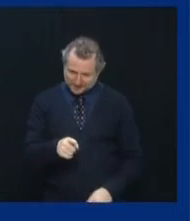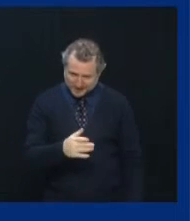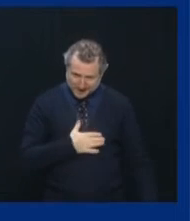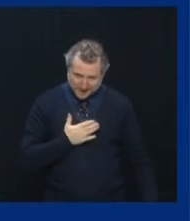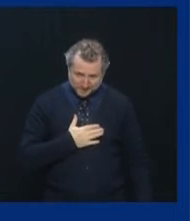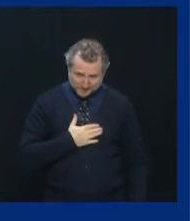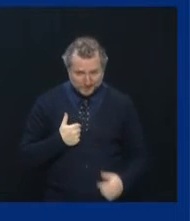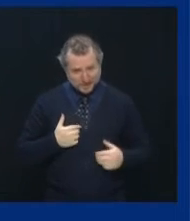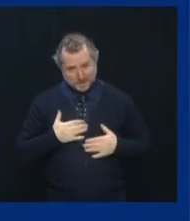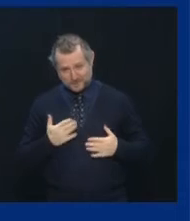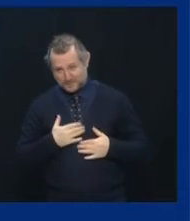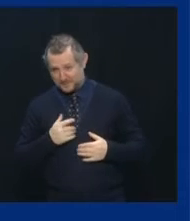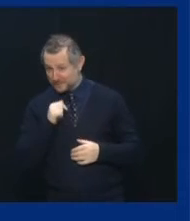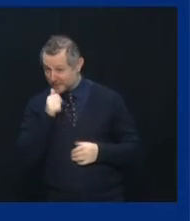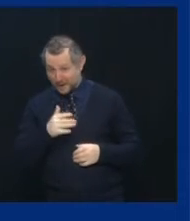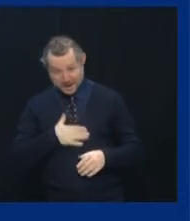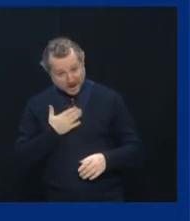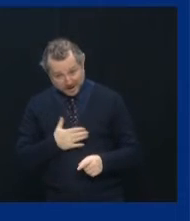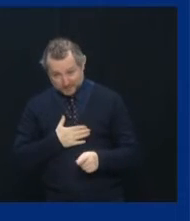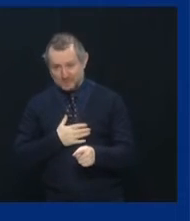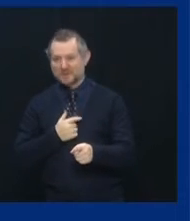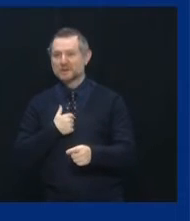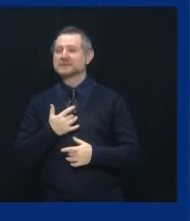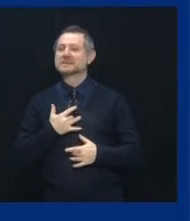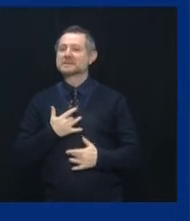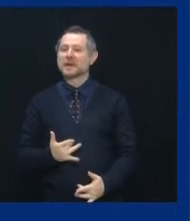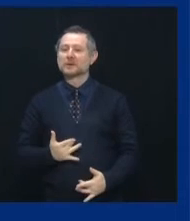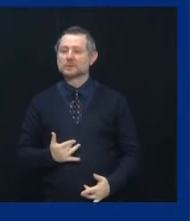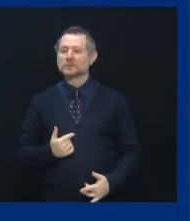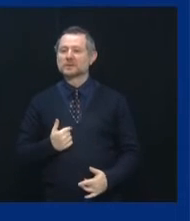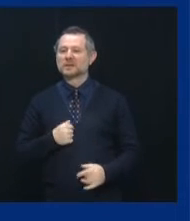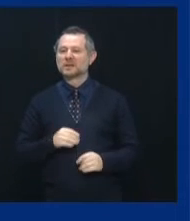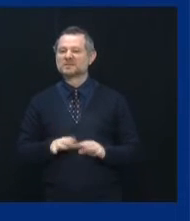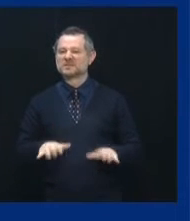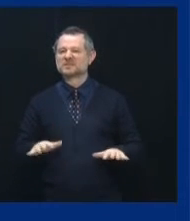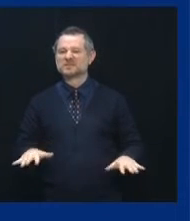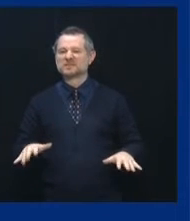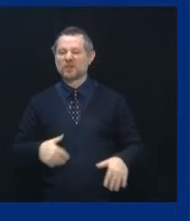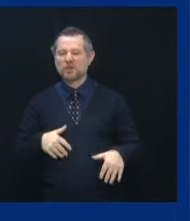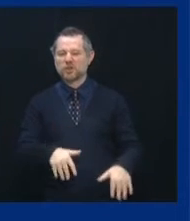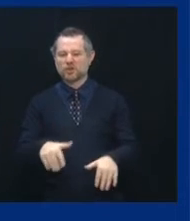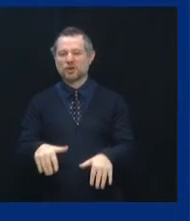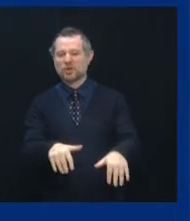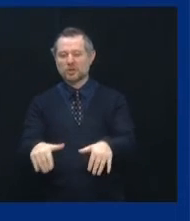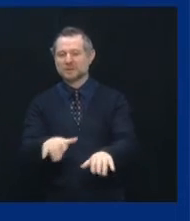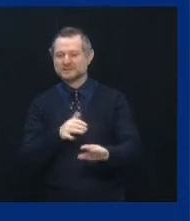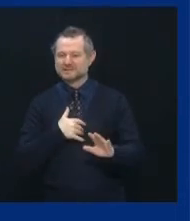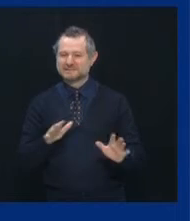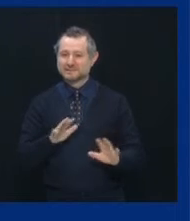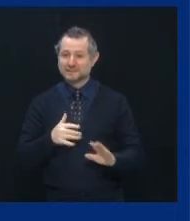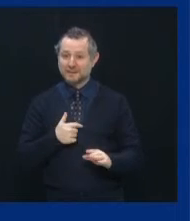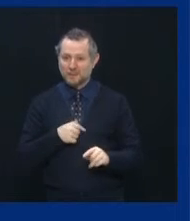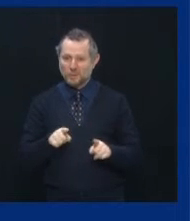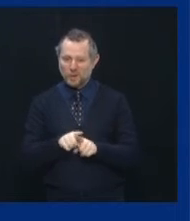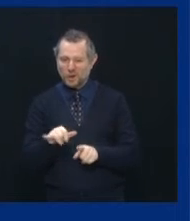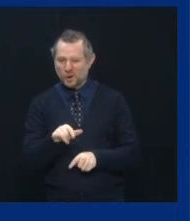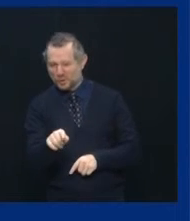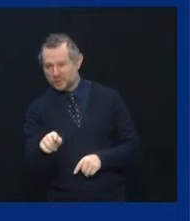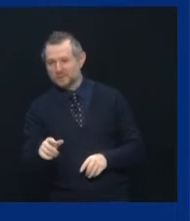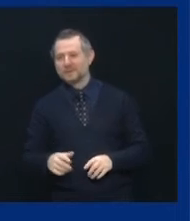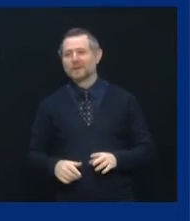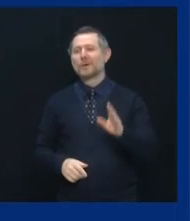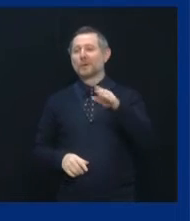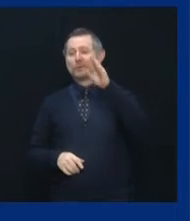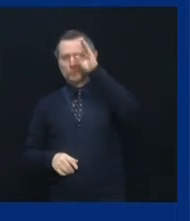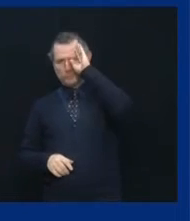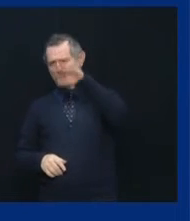am not happy, then I tend to share the unhappiness with people such as yourself. Well, you know, there's probably a